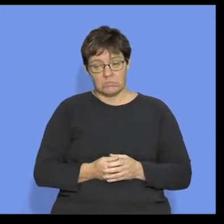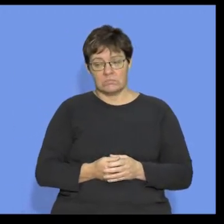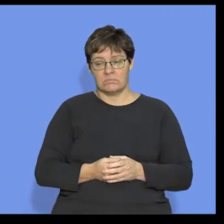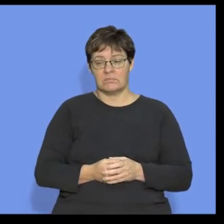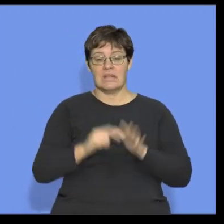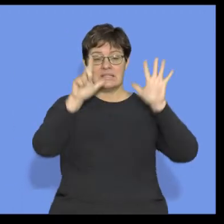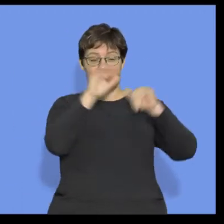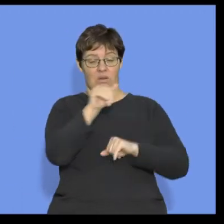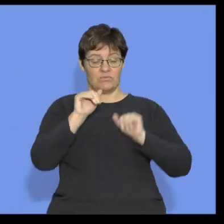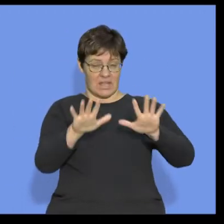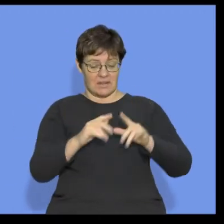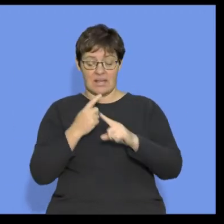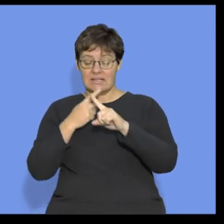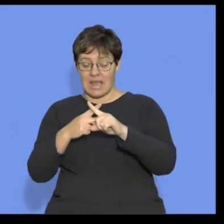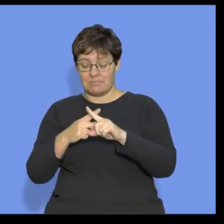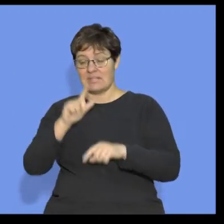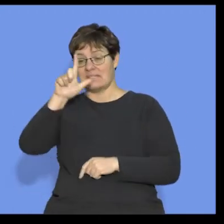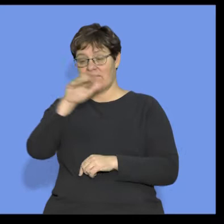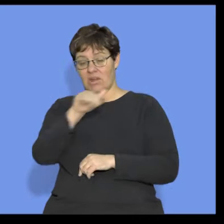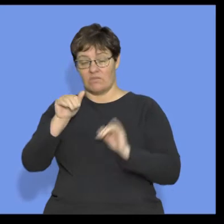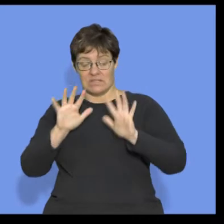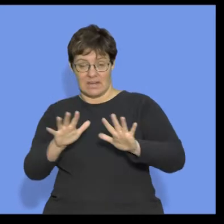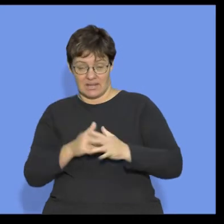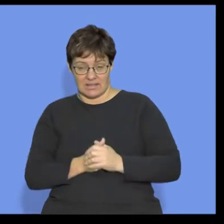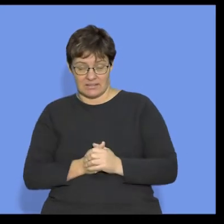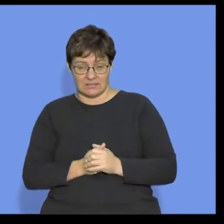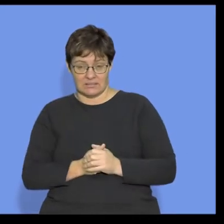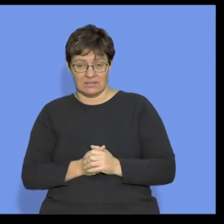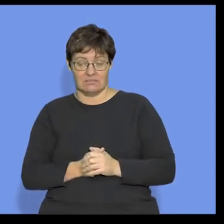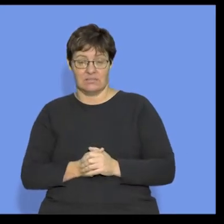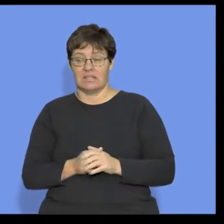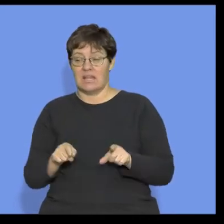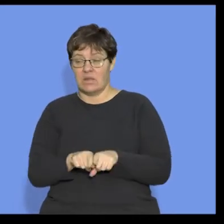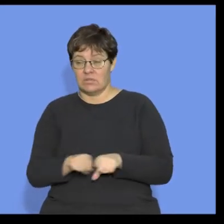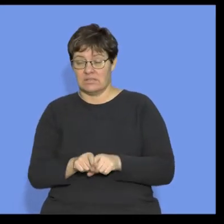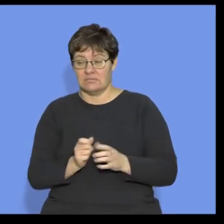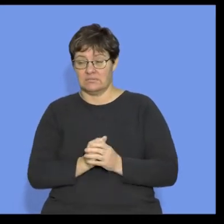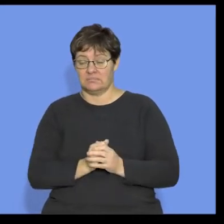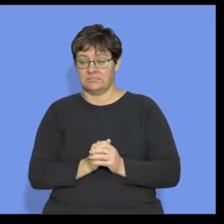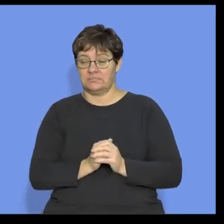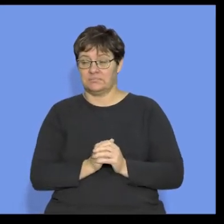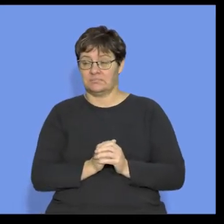It what? 7 out of 10 multiplied by 7 over 10, which is what?